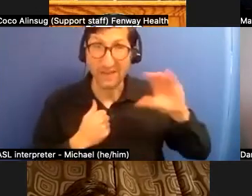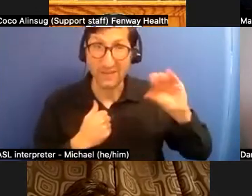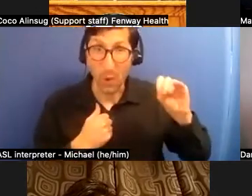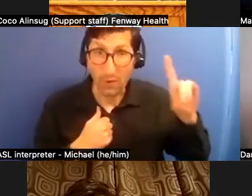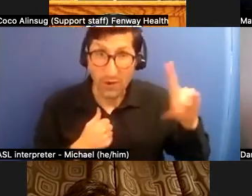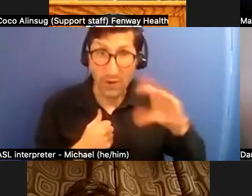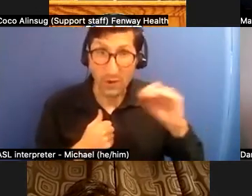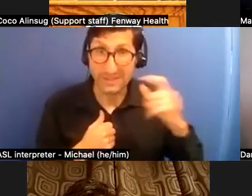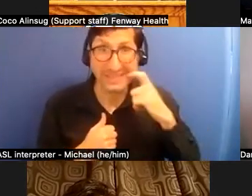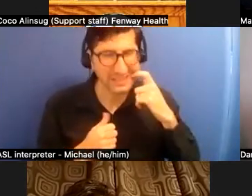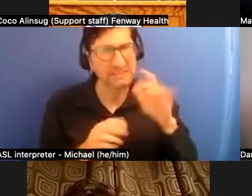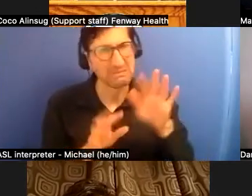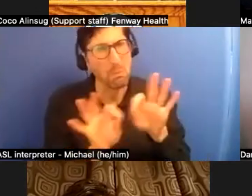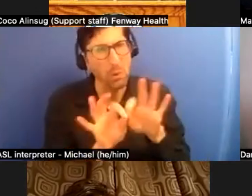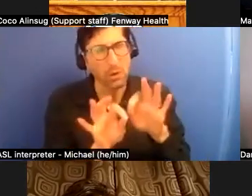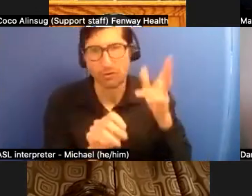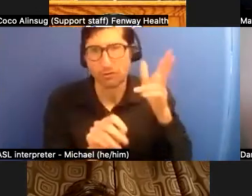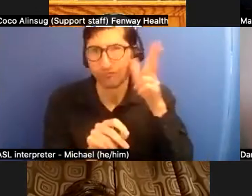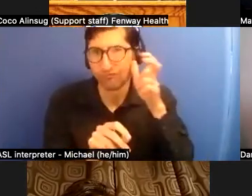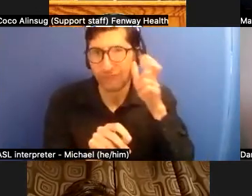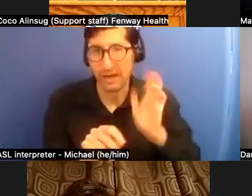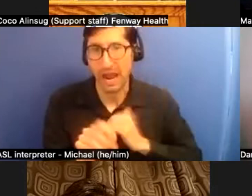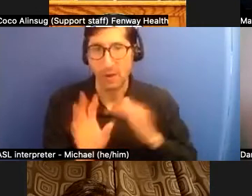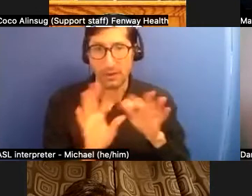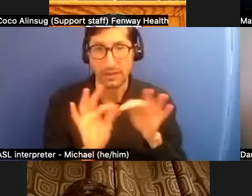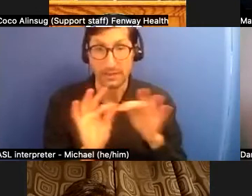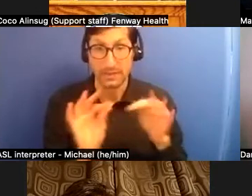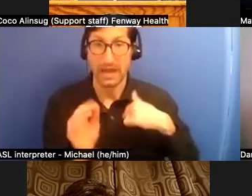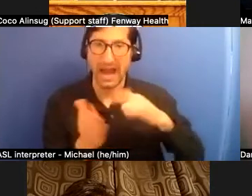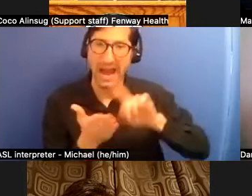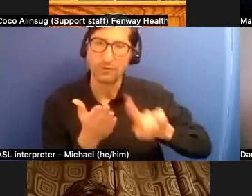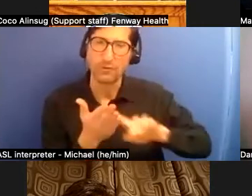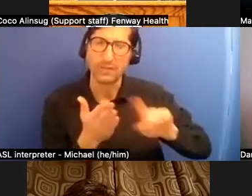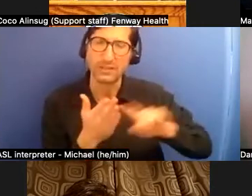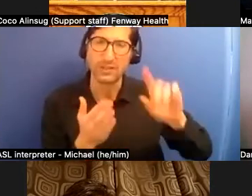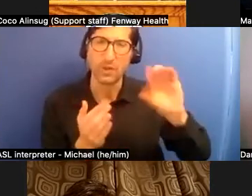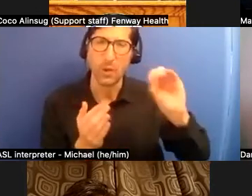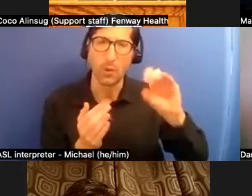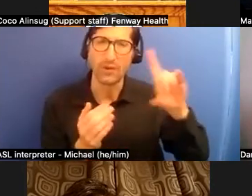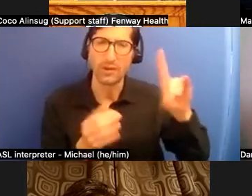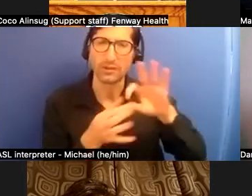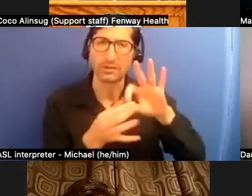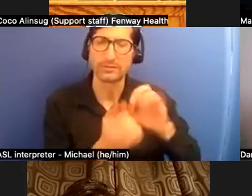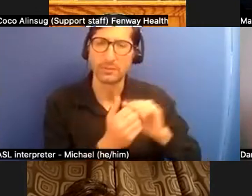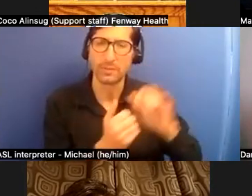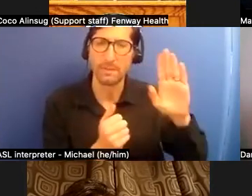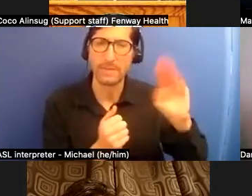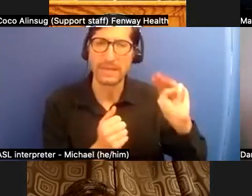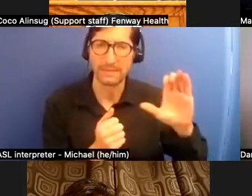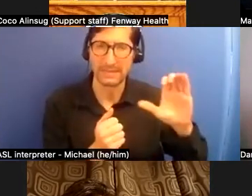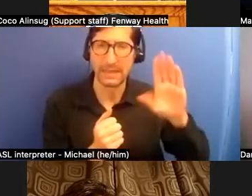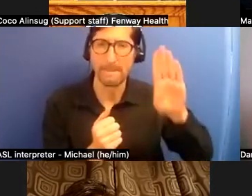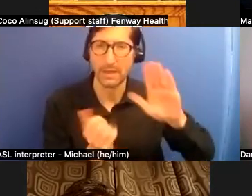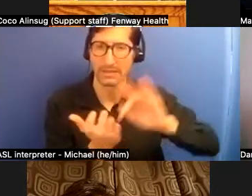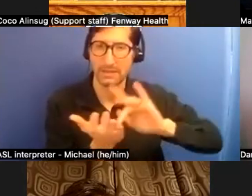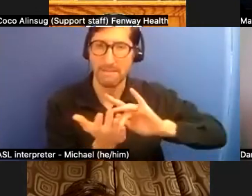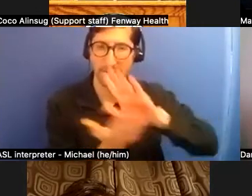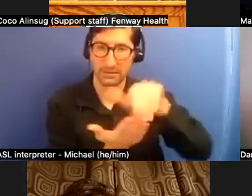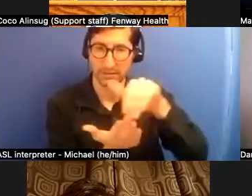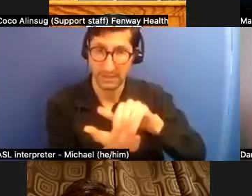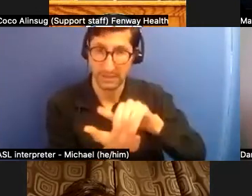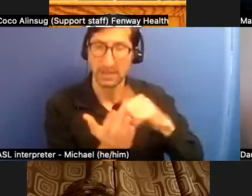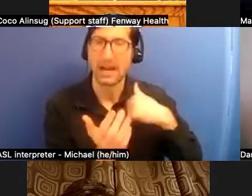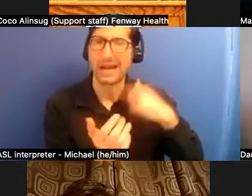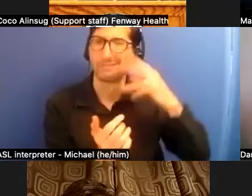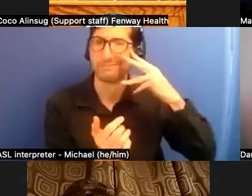name is Stephen Murray. I'm currently an overdose researcher at Boston Medical Center. I have a pretty significant background in